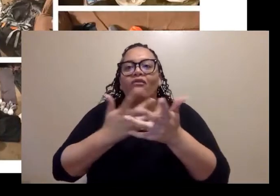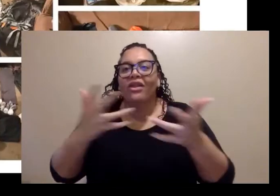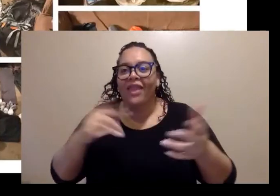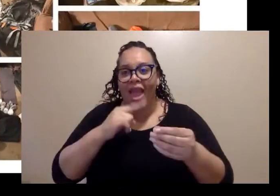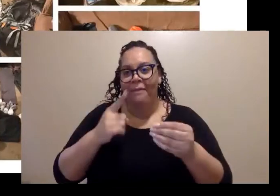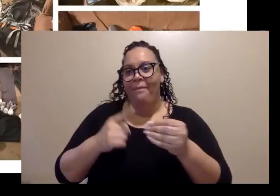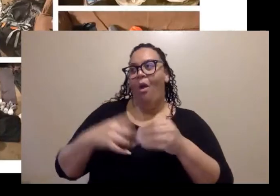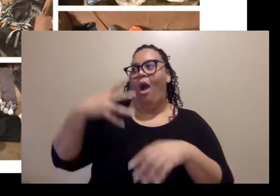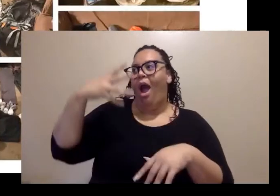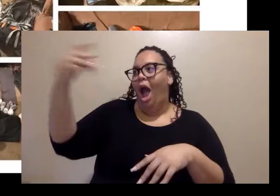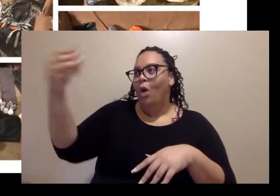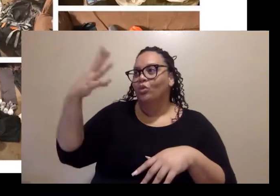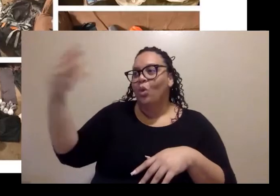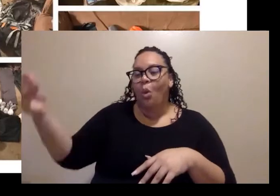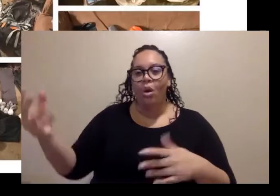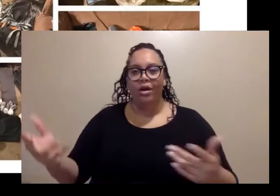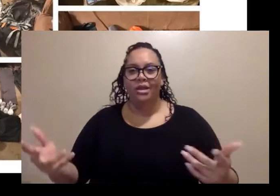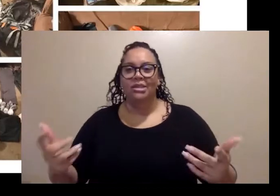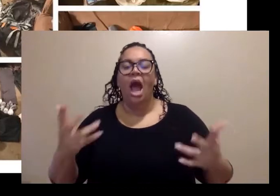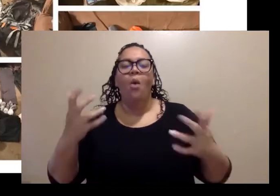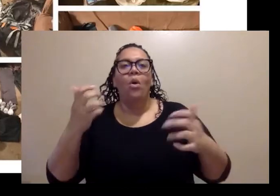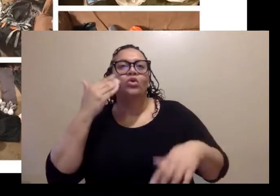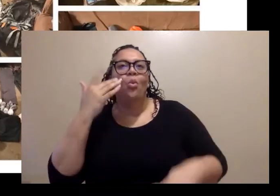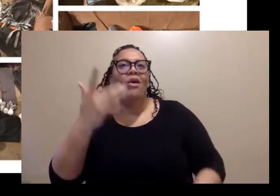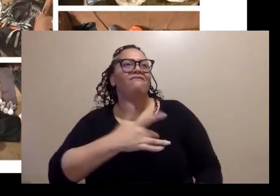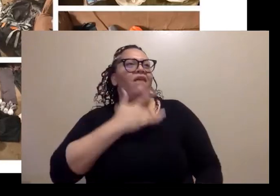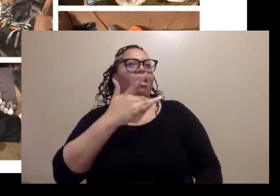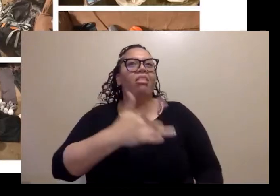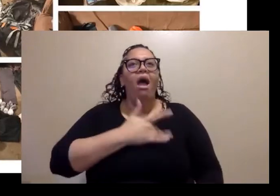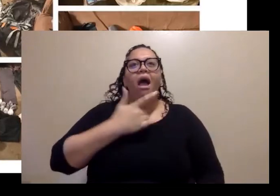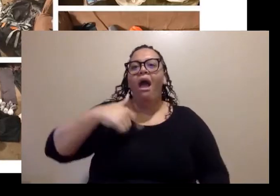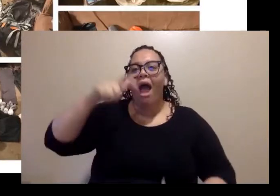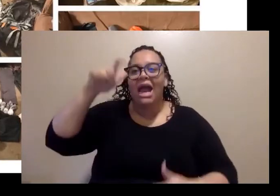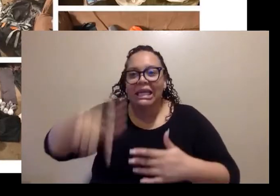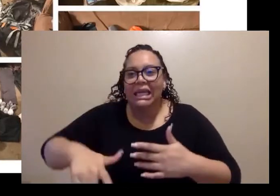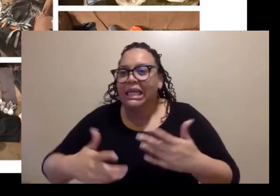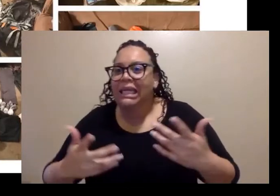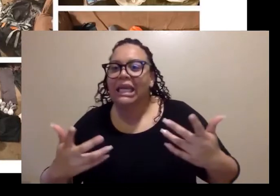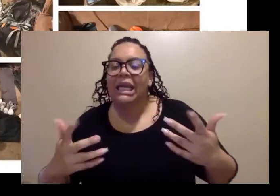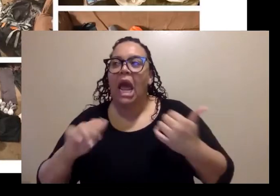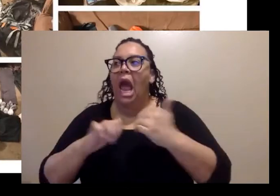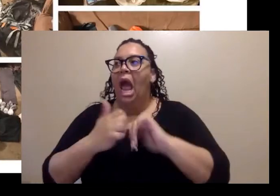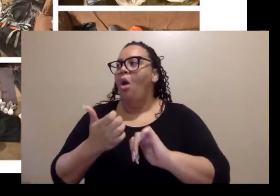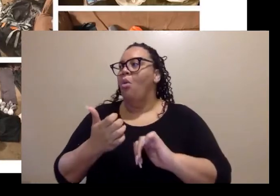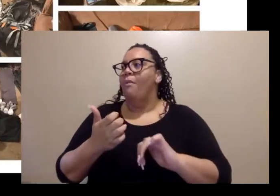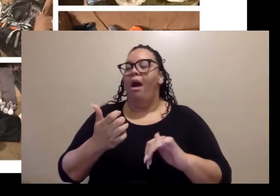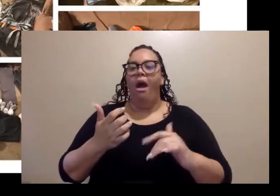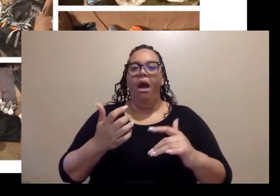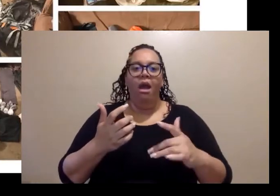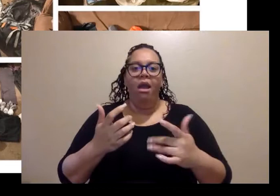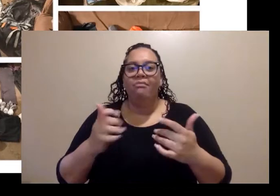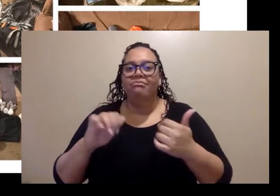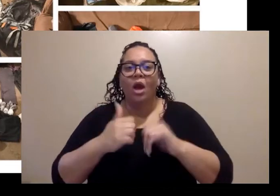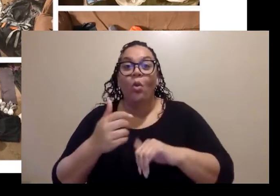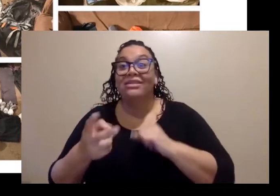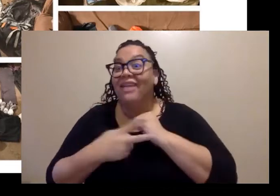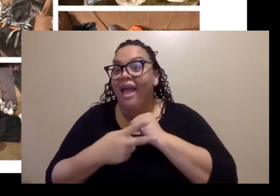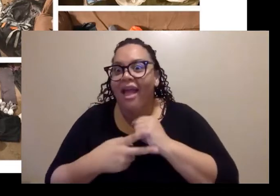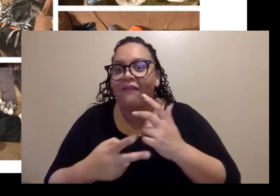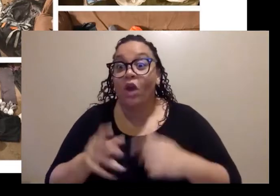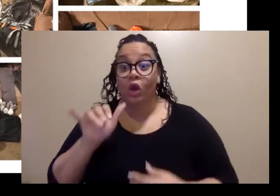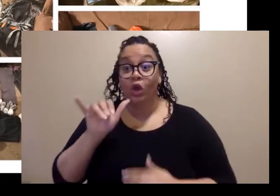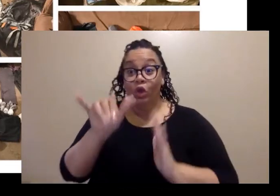outdoors. I wanted to know what it felt like. What do I need? How am I safe? I mean, YouTube was my best